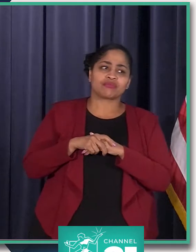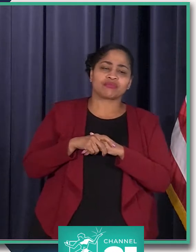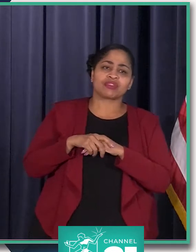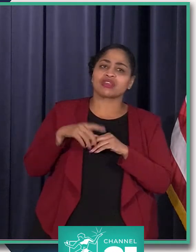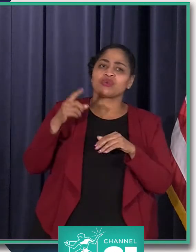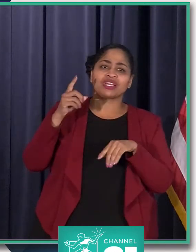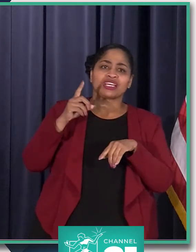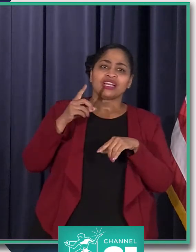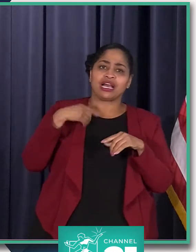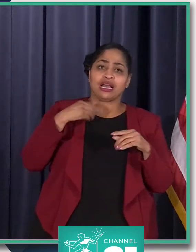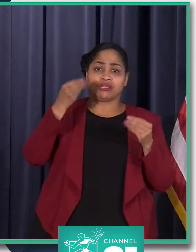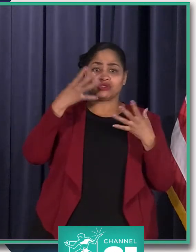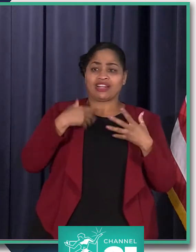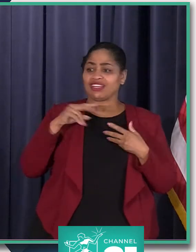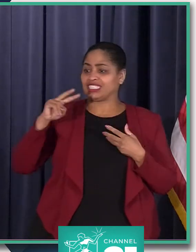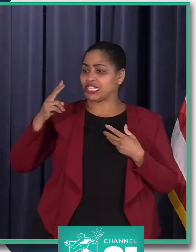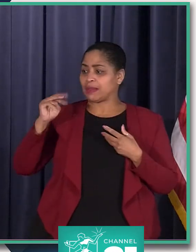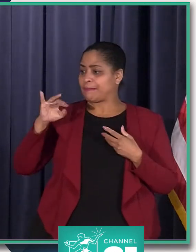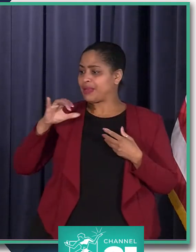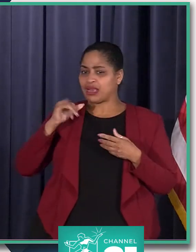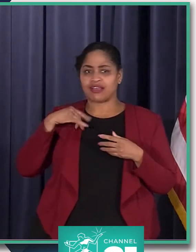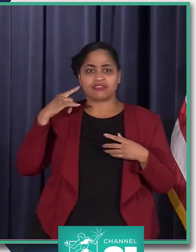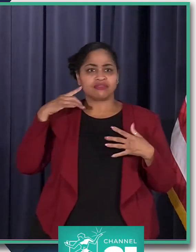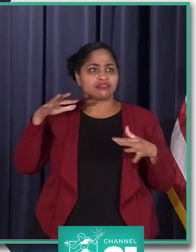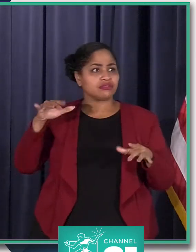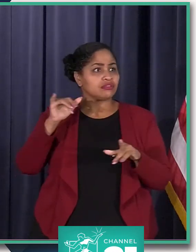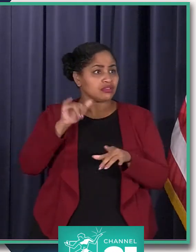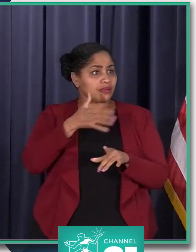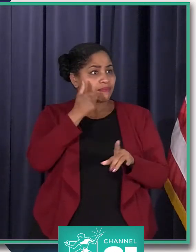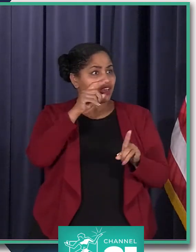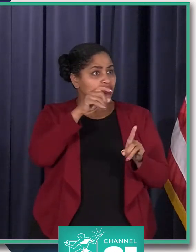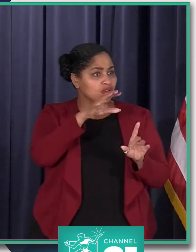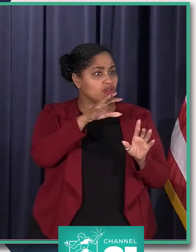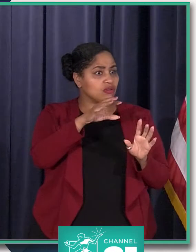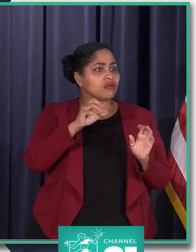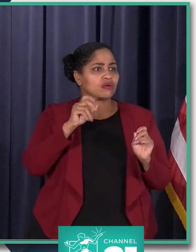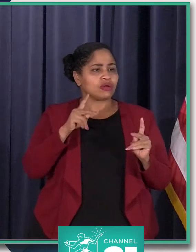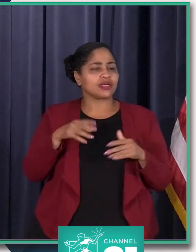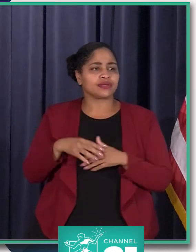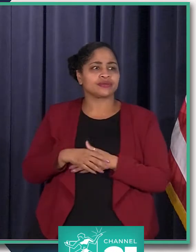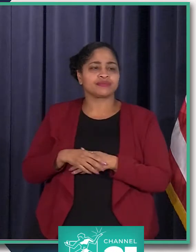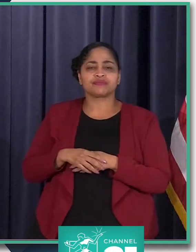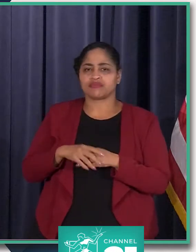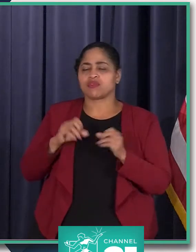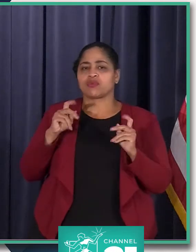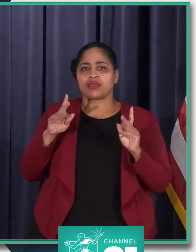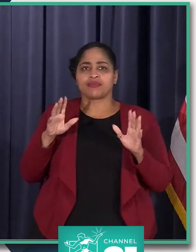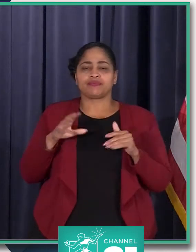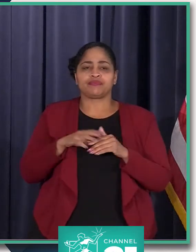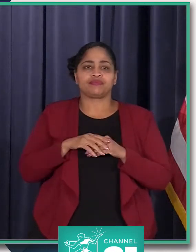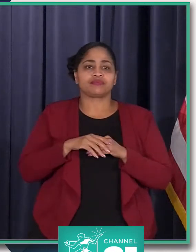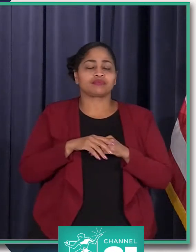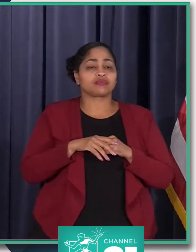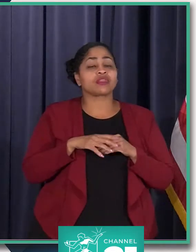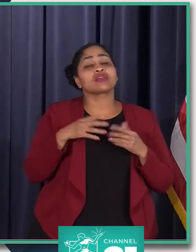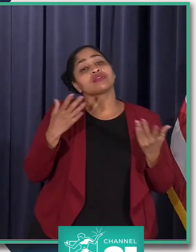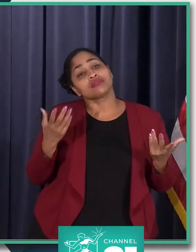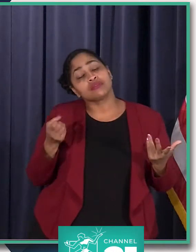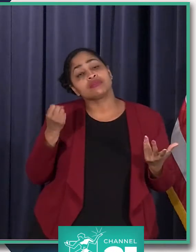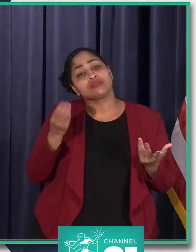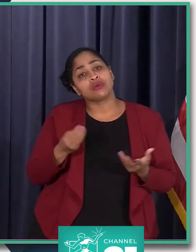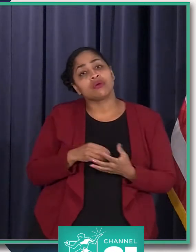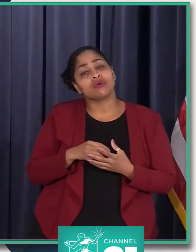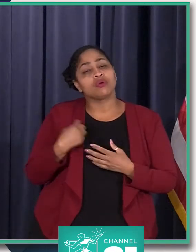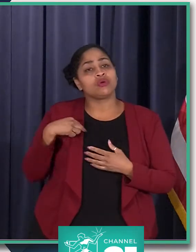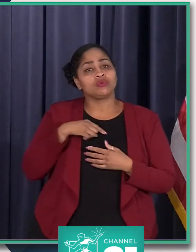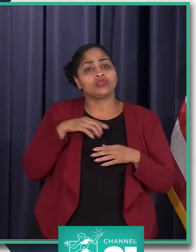do this. I'm told I have a second microphone that's having a sound effect. Is that better? Okay. All right. So